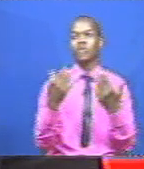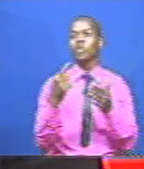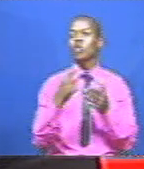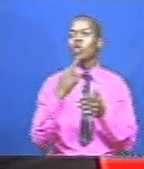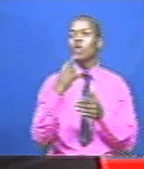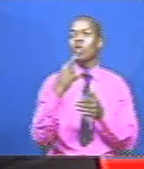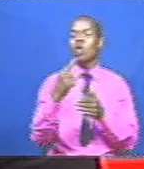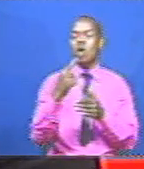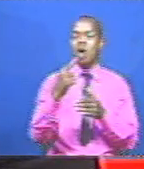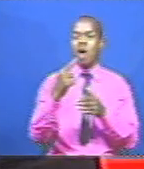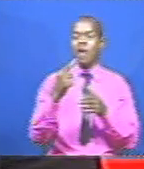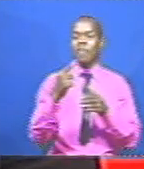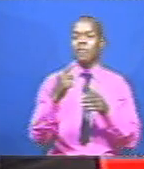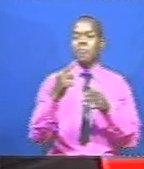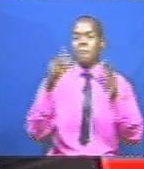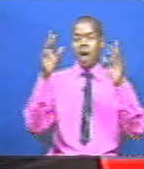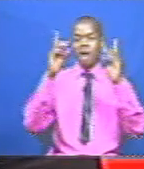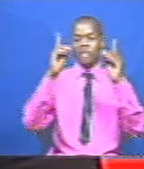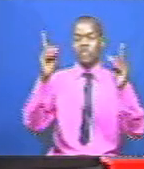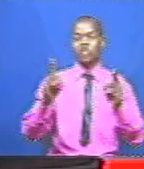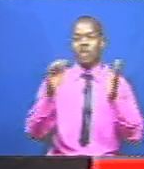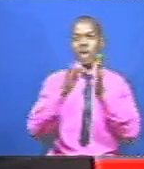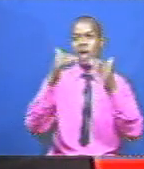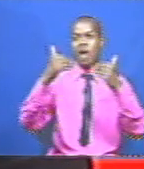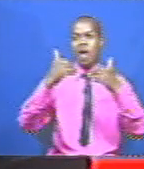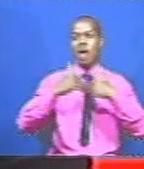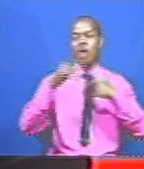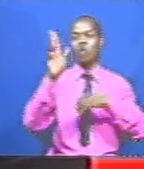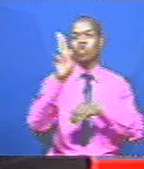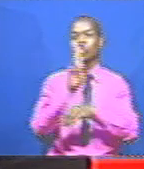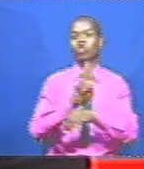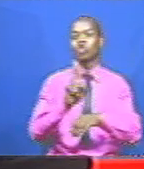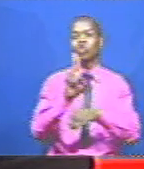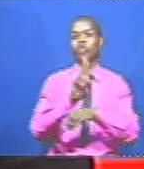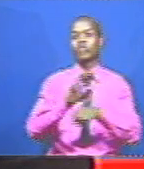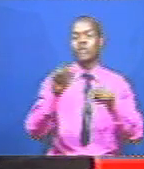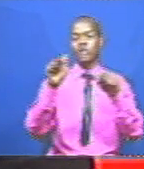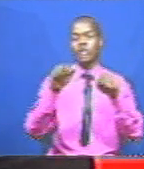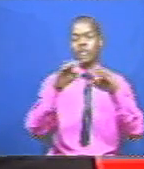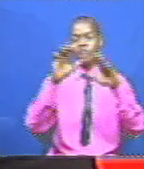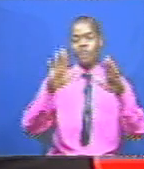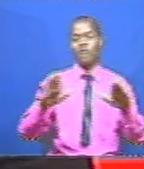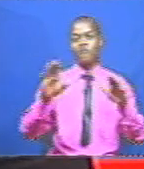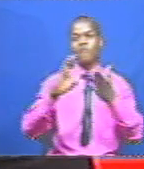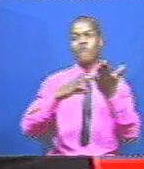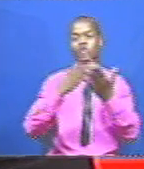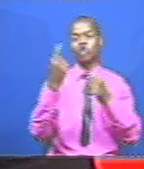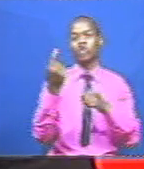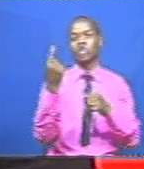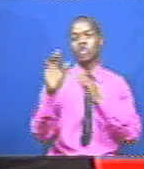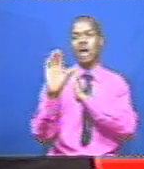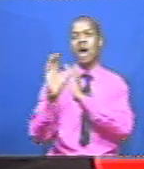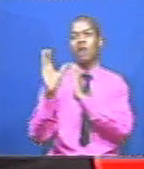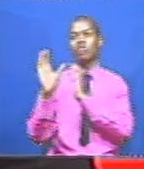the formulation that we have is we're using the current devolved functions for each county to